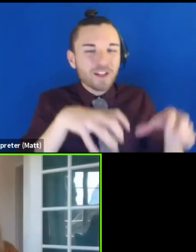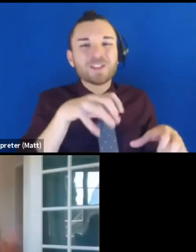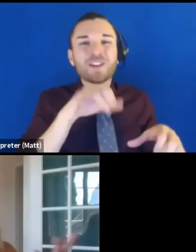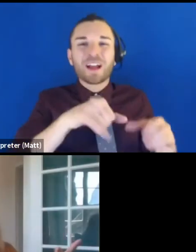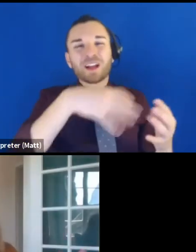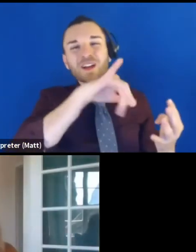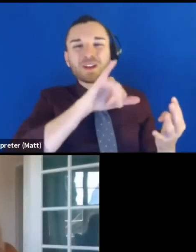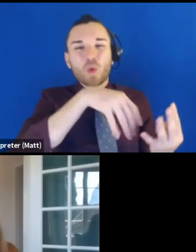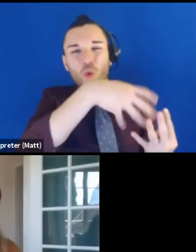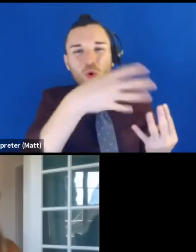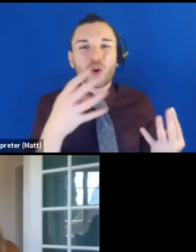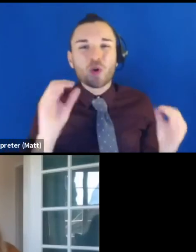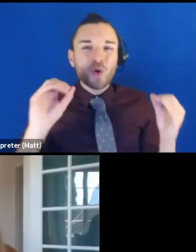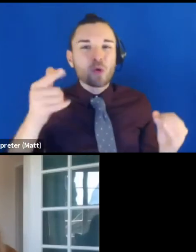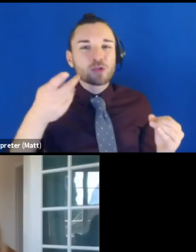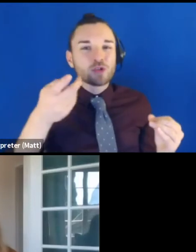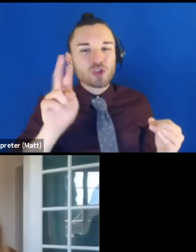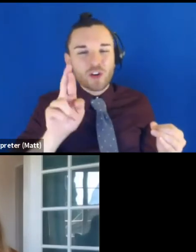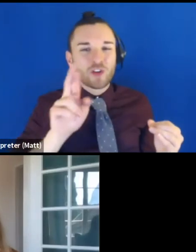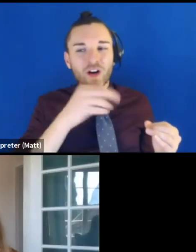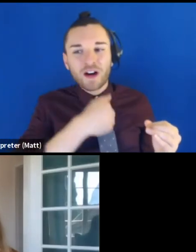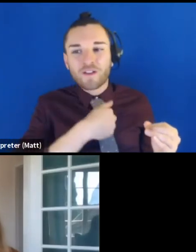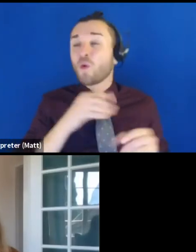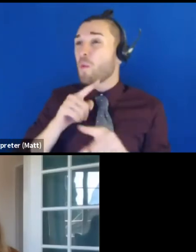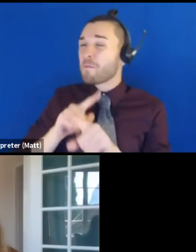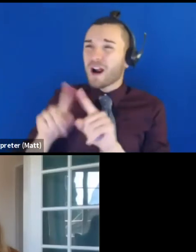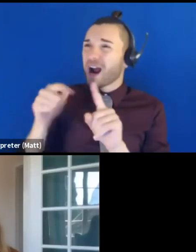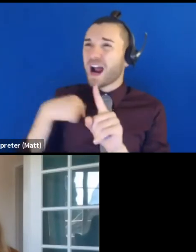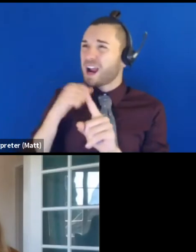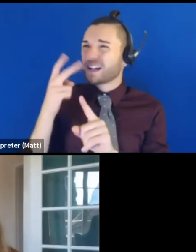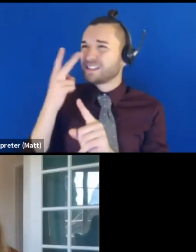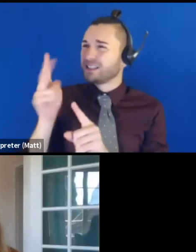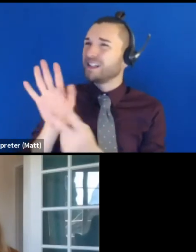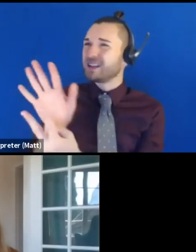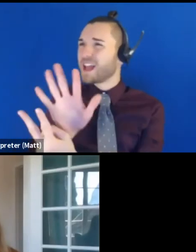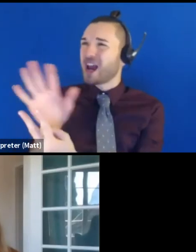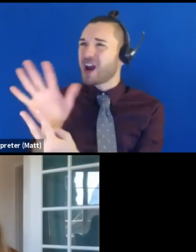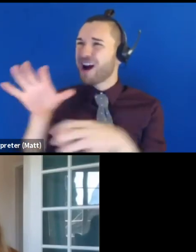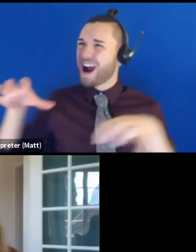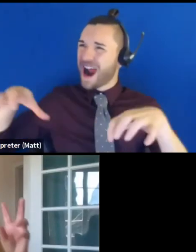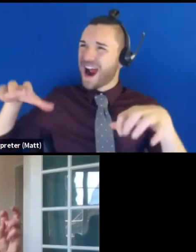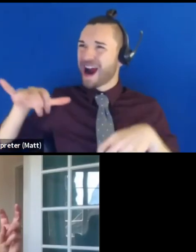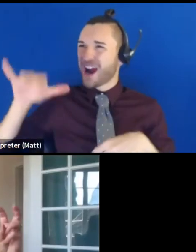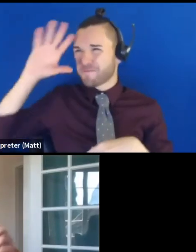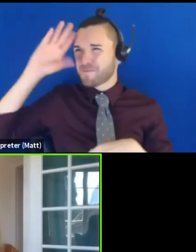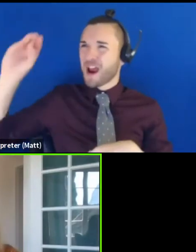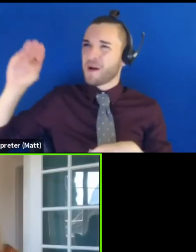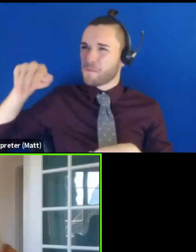that. I also just don't see them as acting in masculine ways. Like I don't, maybe I'm just like.